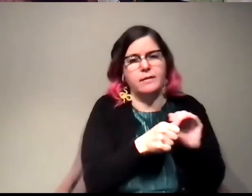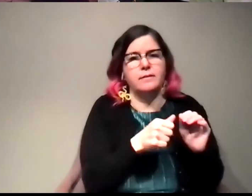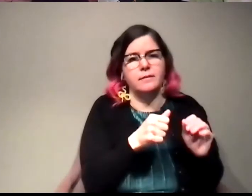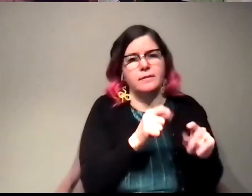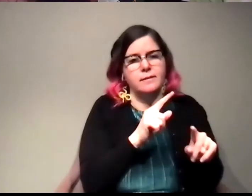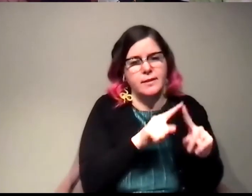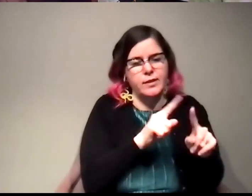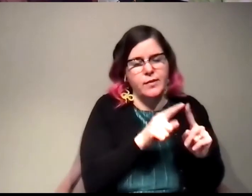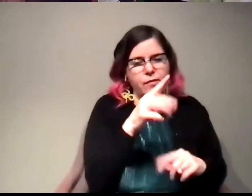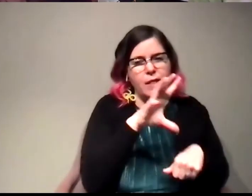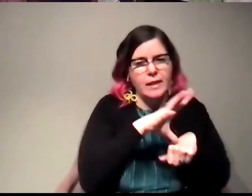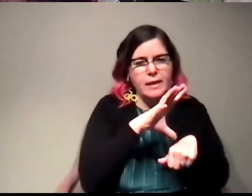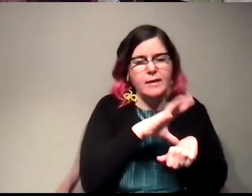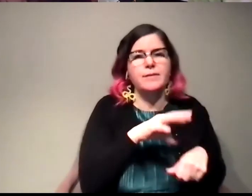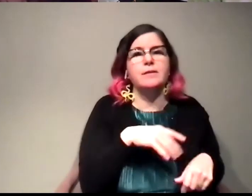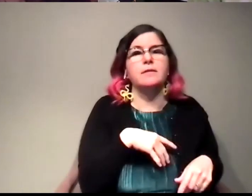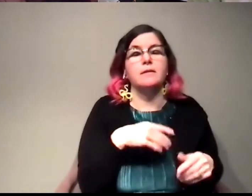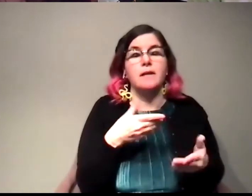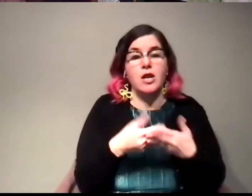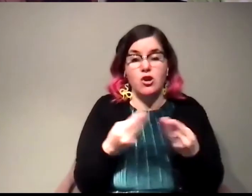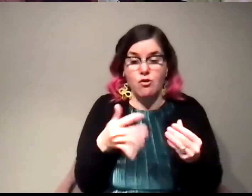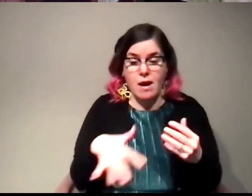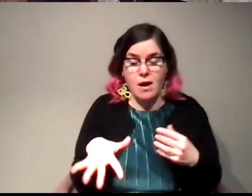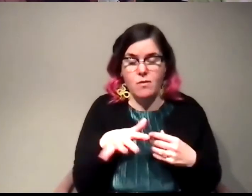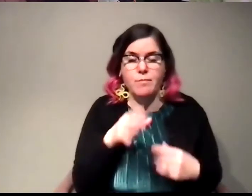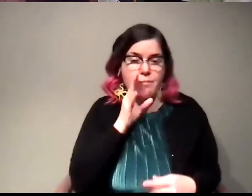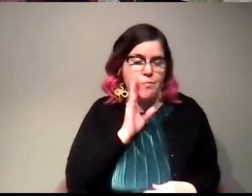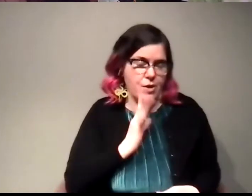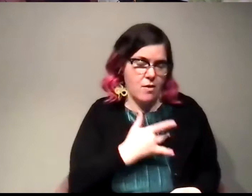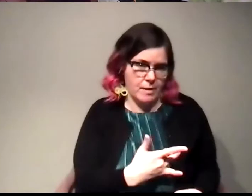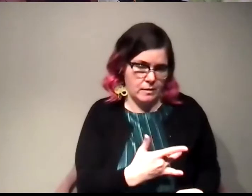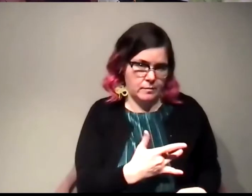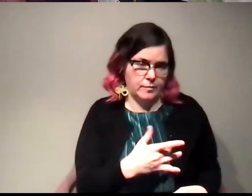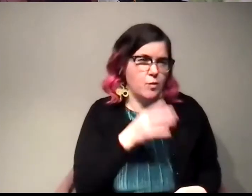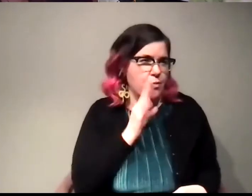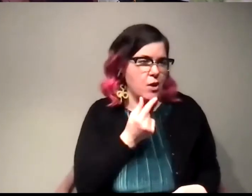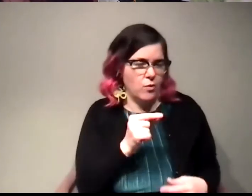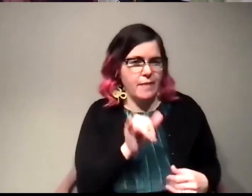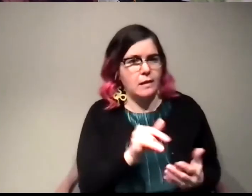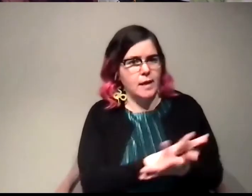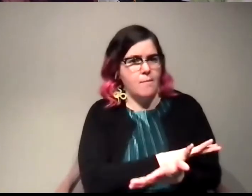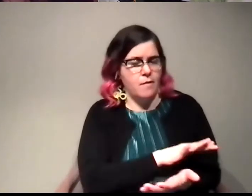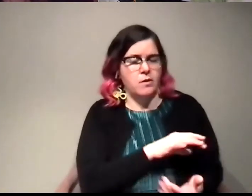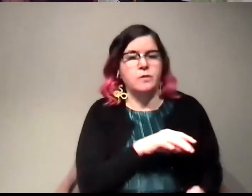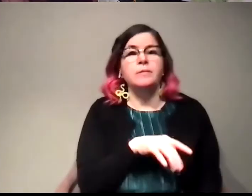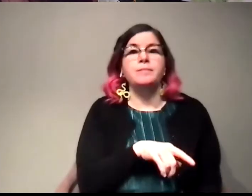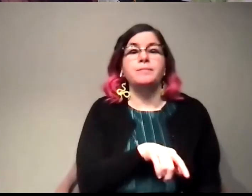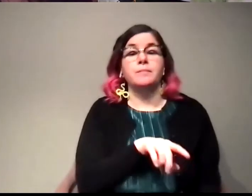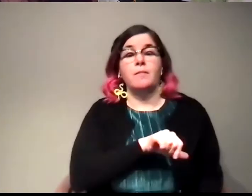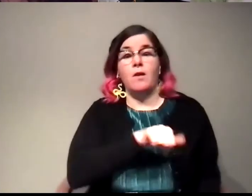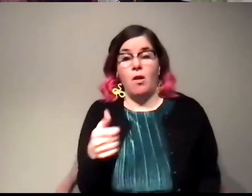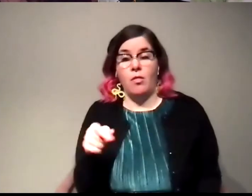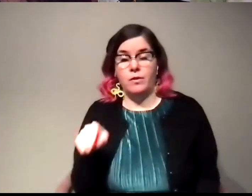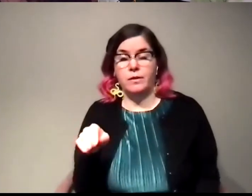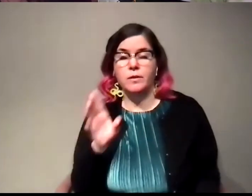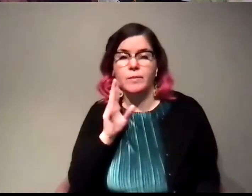foliage. The frogs that you'll find closer to the ground are mostly brown or brownish green. So that's camouflage. But another thing, the reason why you'll